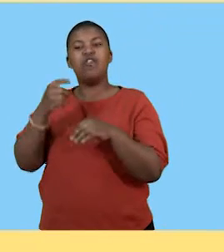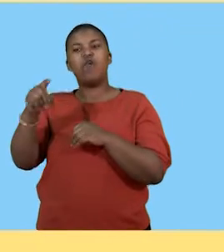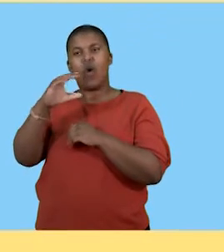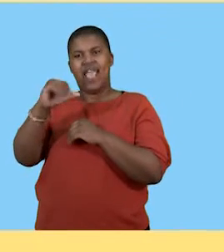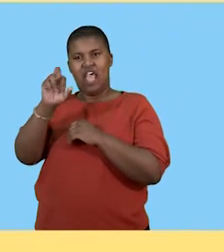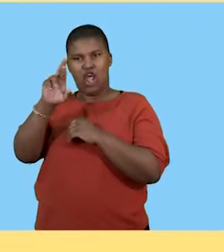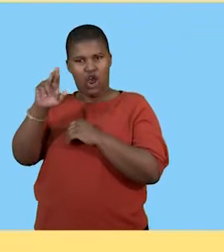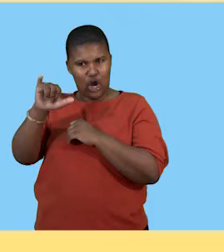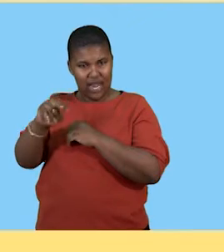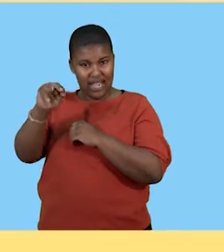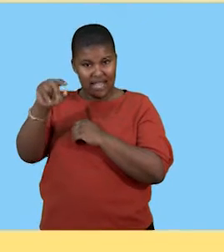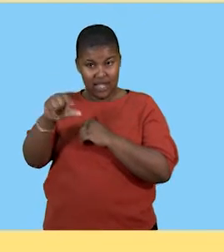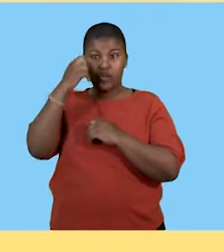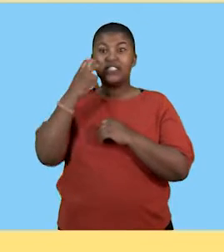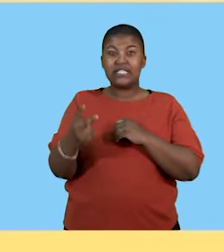minus 5.6 to get